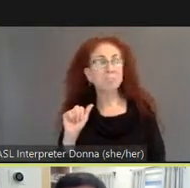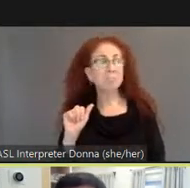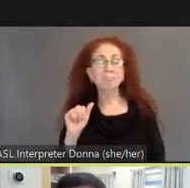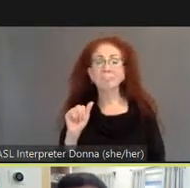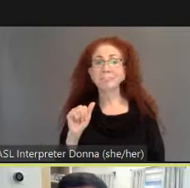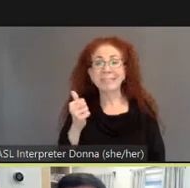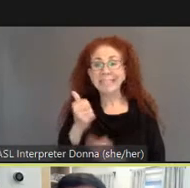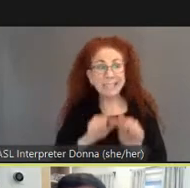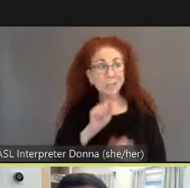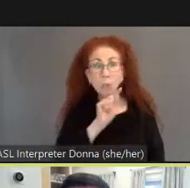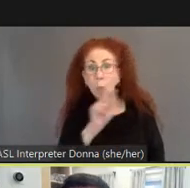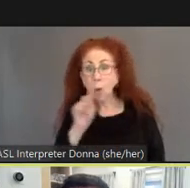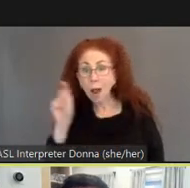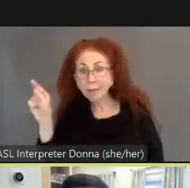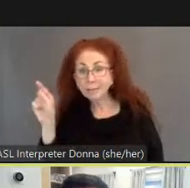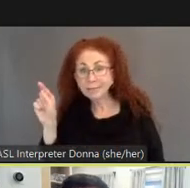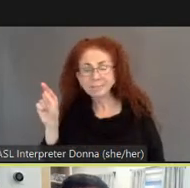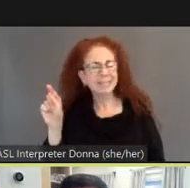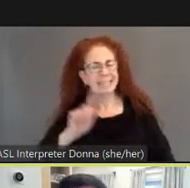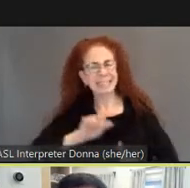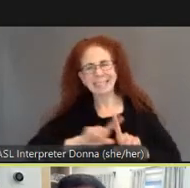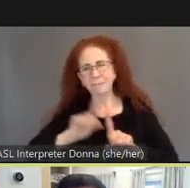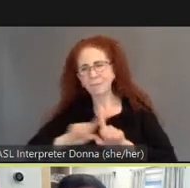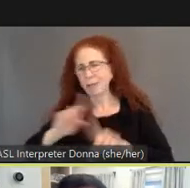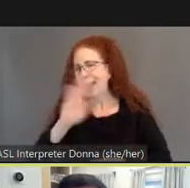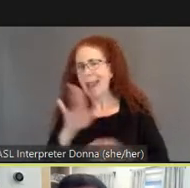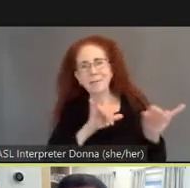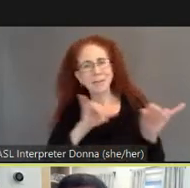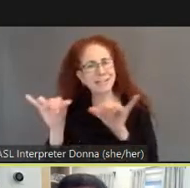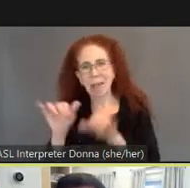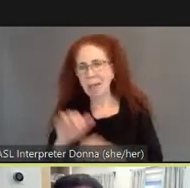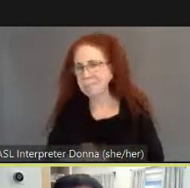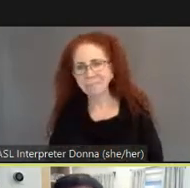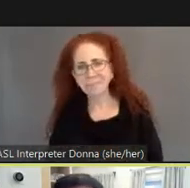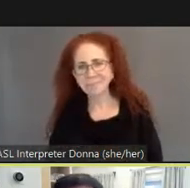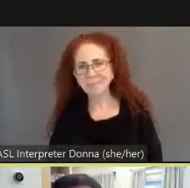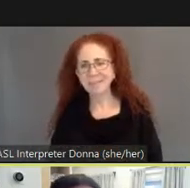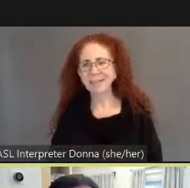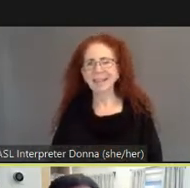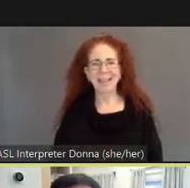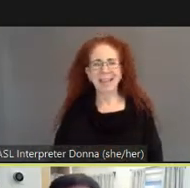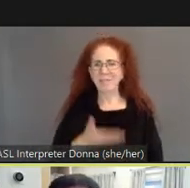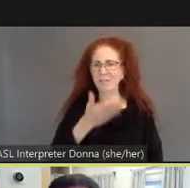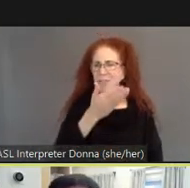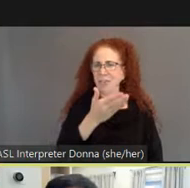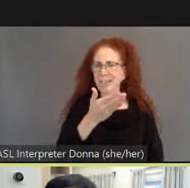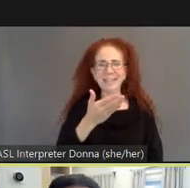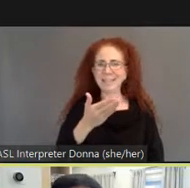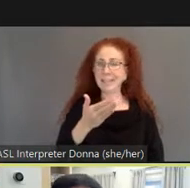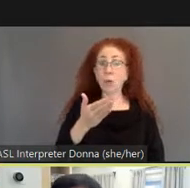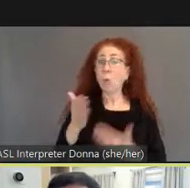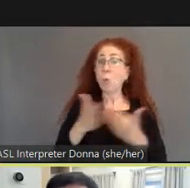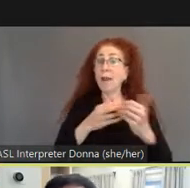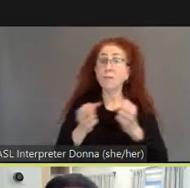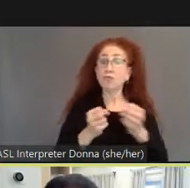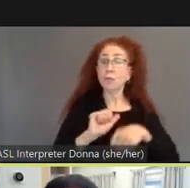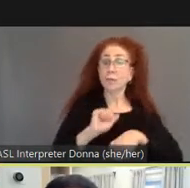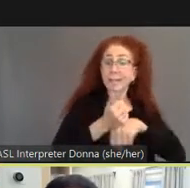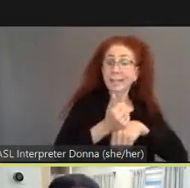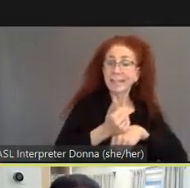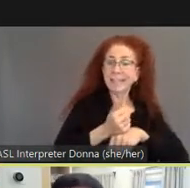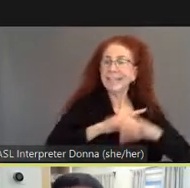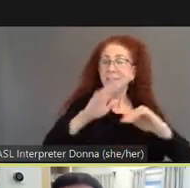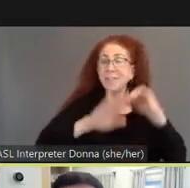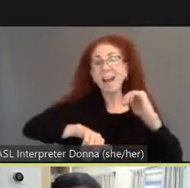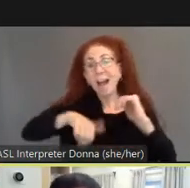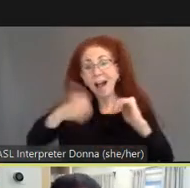two events are the same, and developing a strategy for La Voix Humaine is very different than what we did for Cycles of My